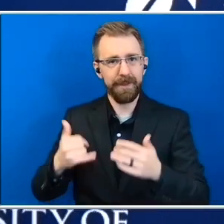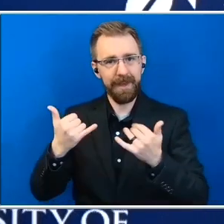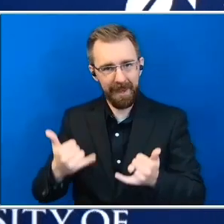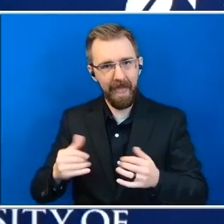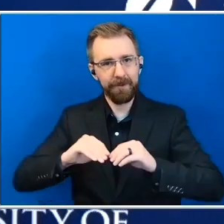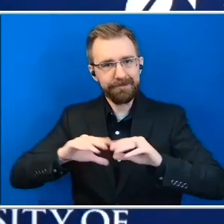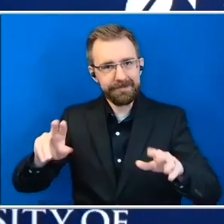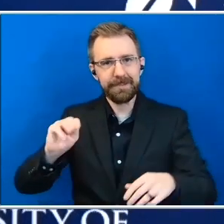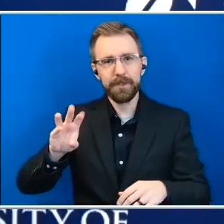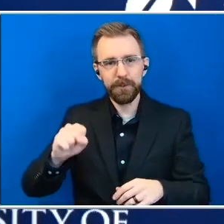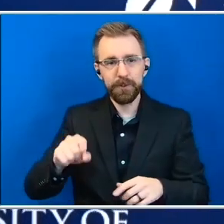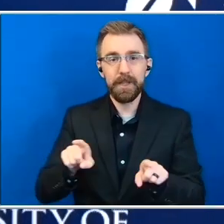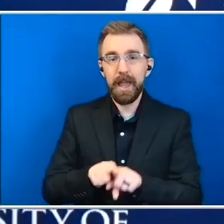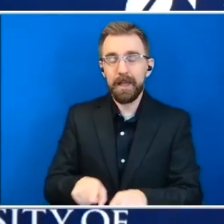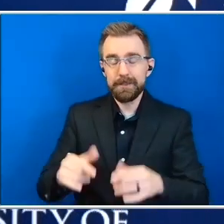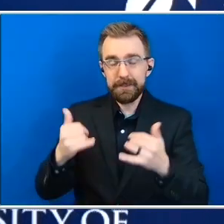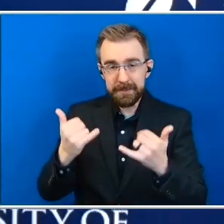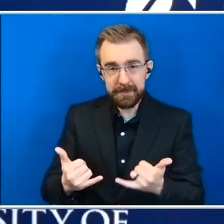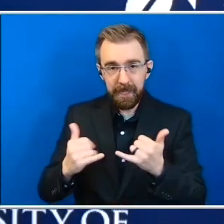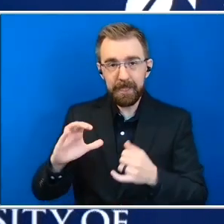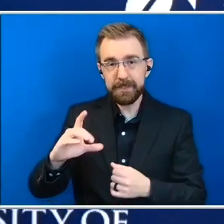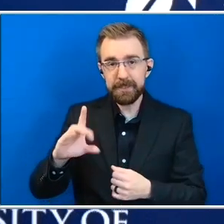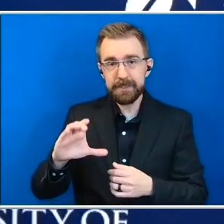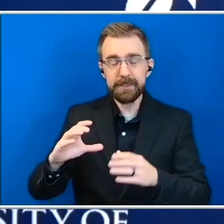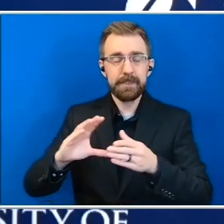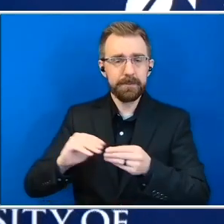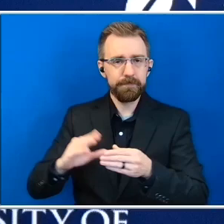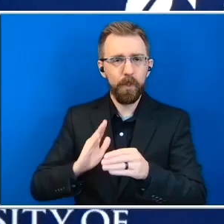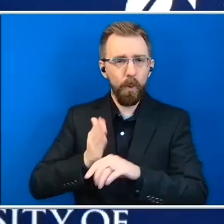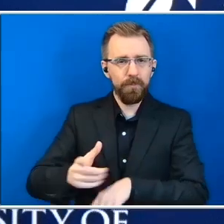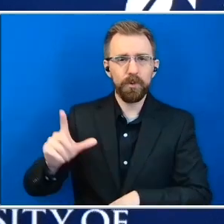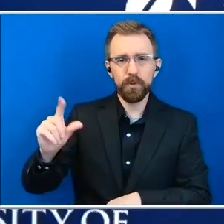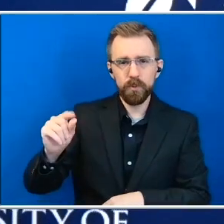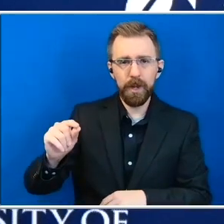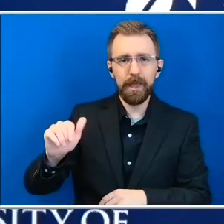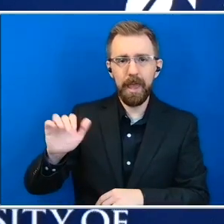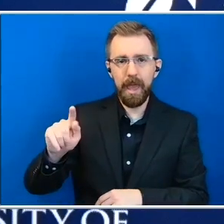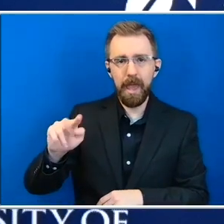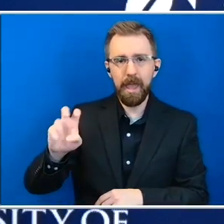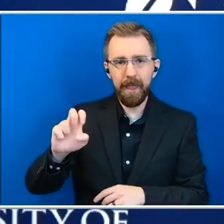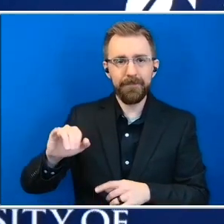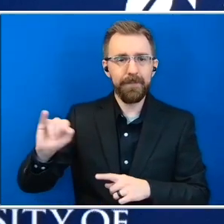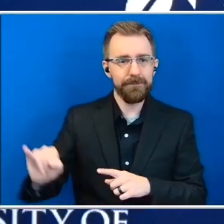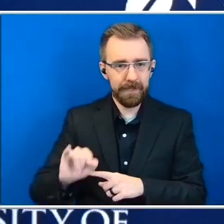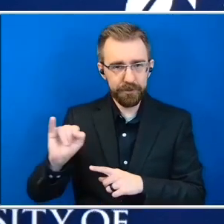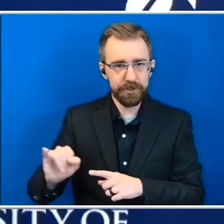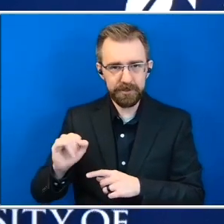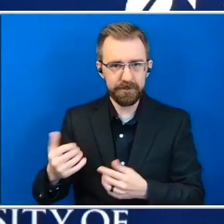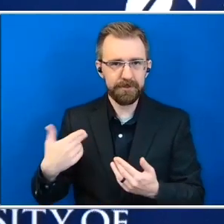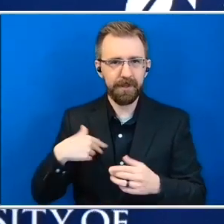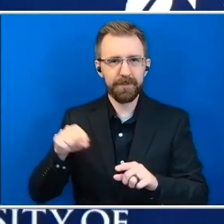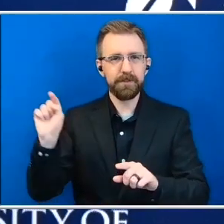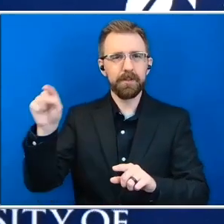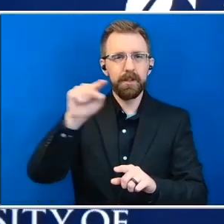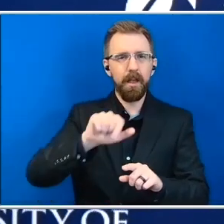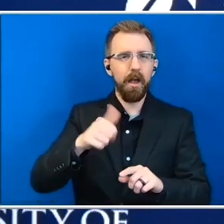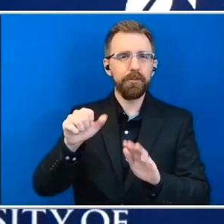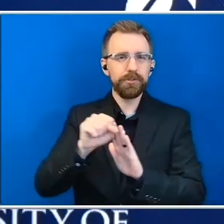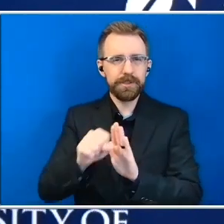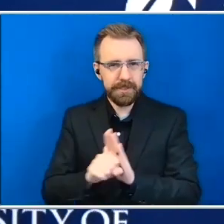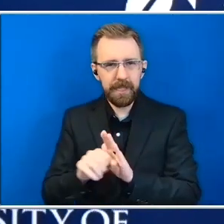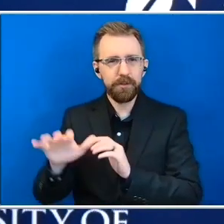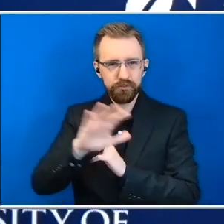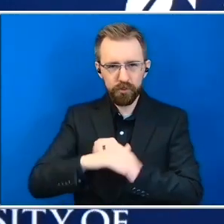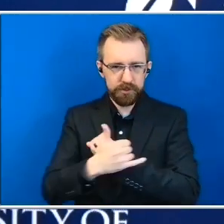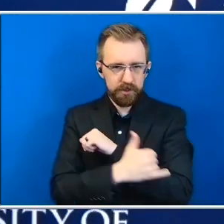today, per the CDC, there are over 20 active infections, which are multi-state around the country, that they are looking to